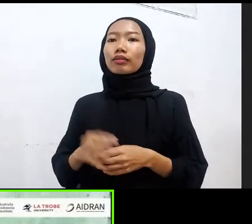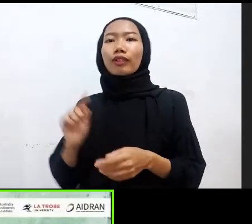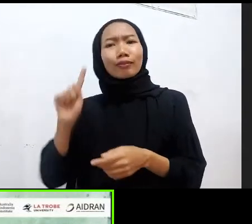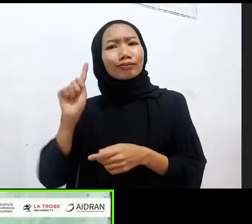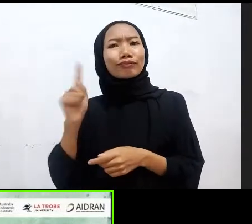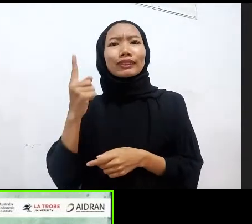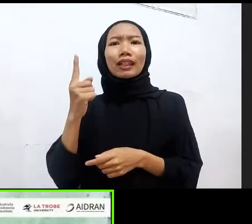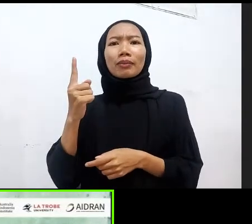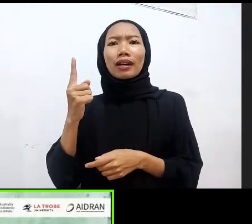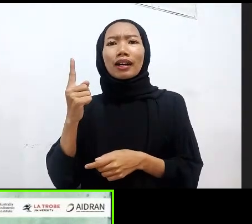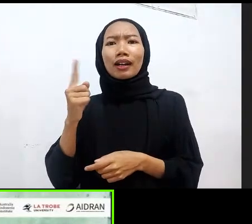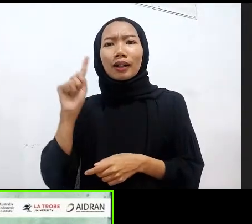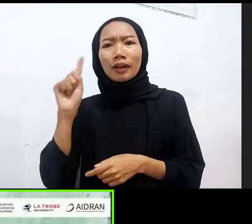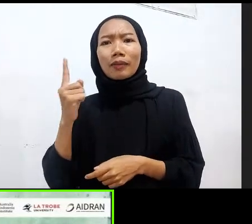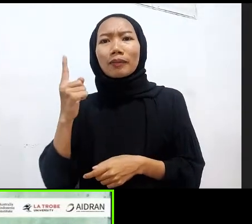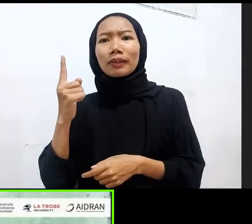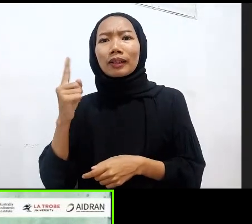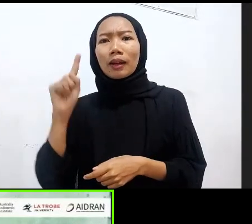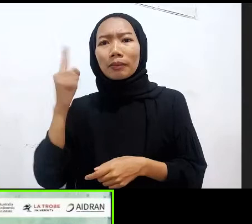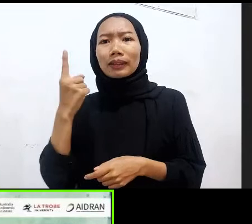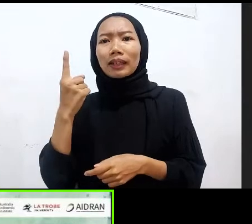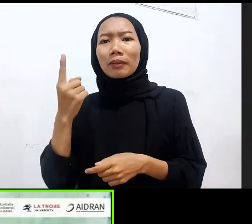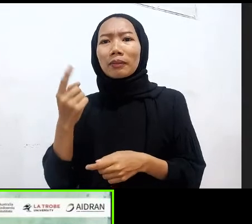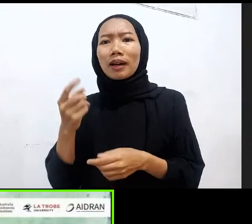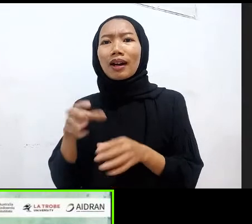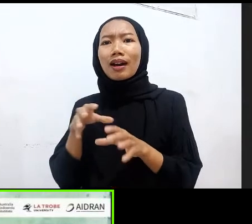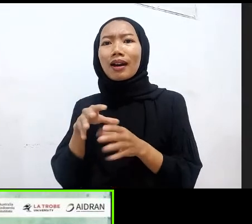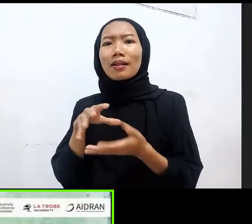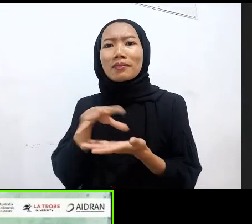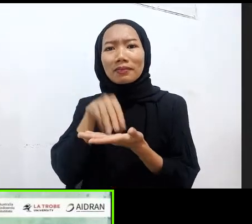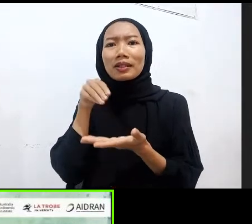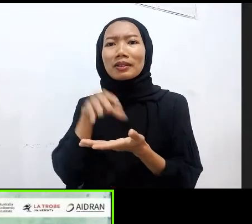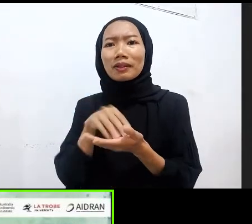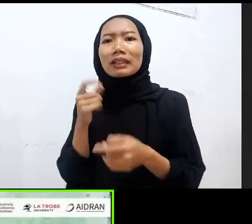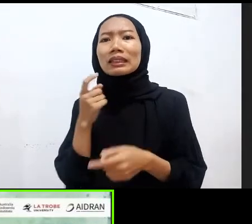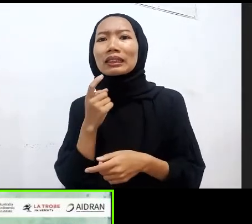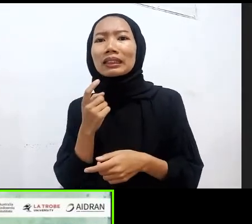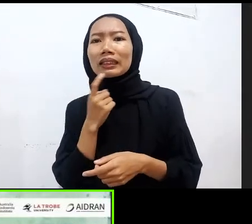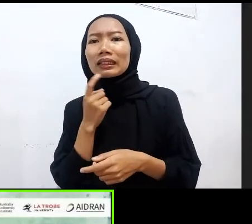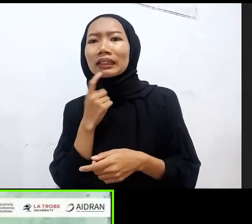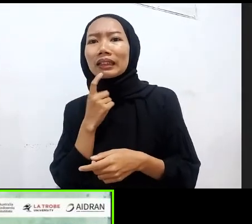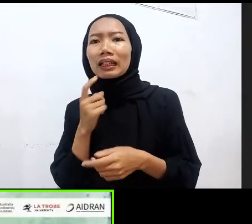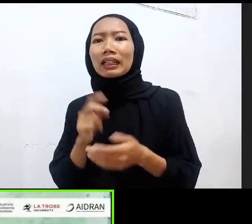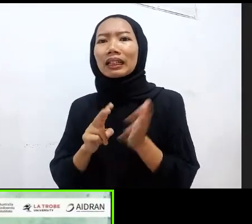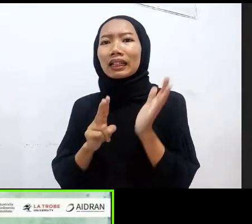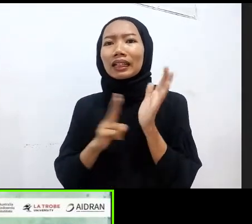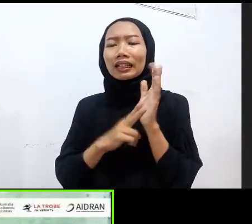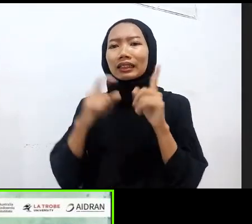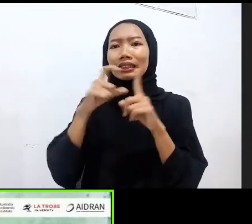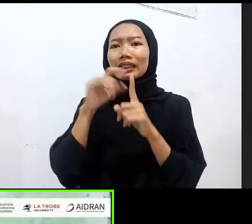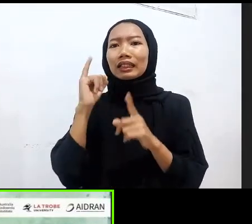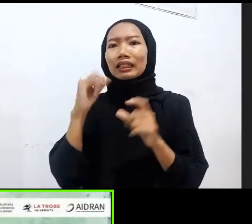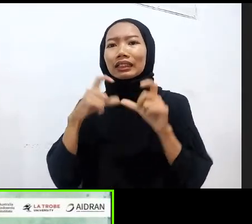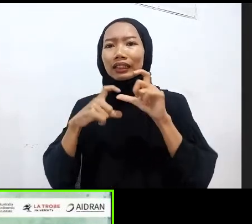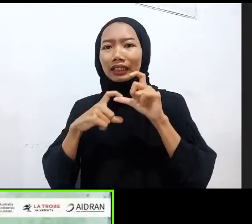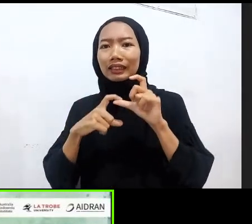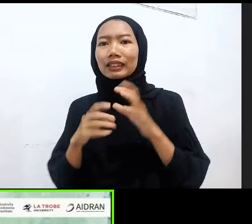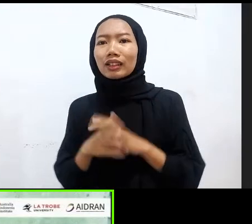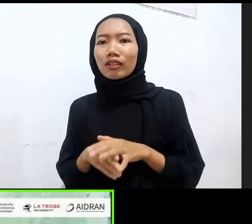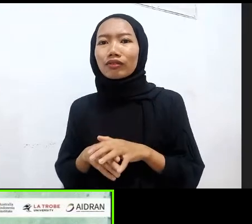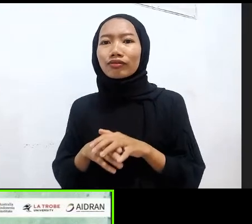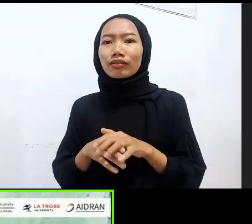NDIS clearly has played a very important role for people with disability to lead an independent life. So as you said